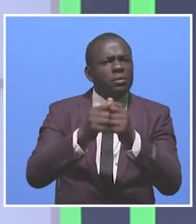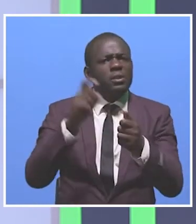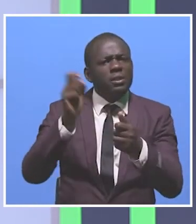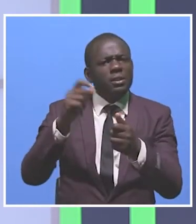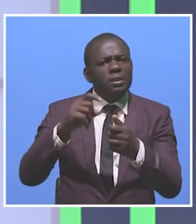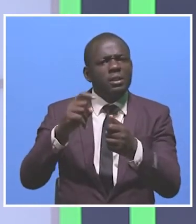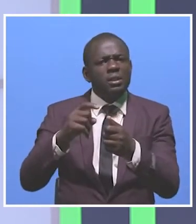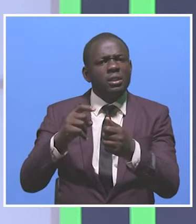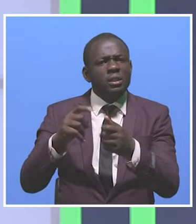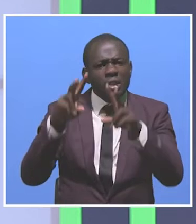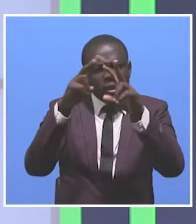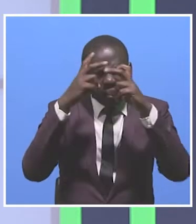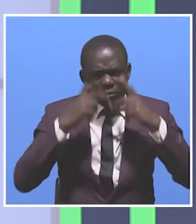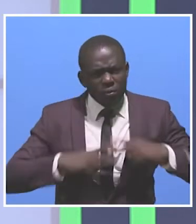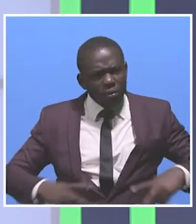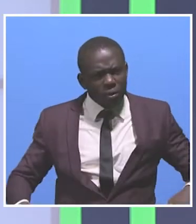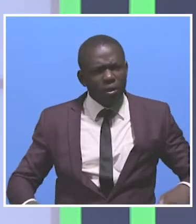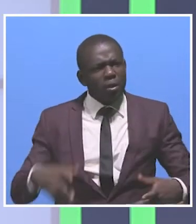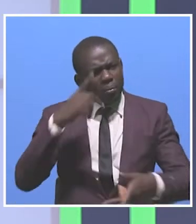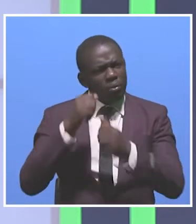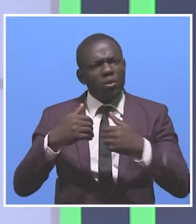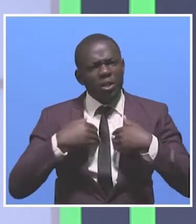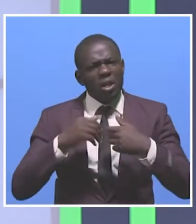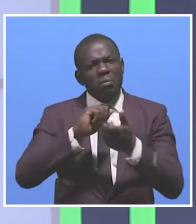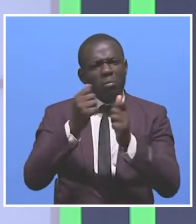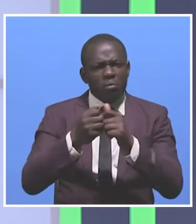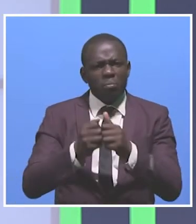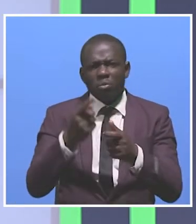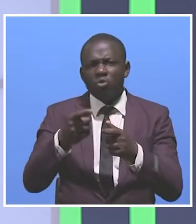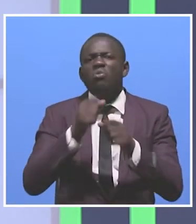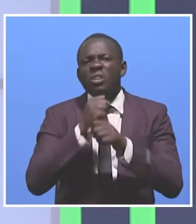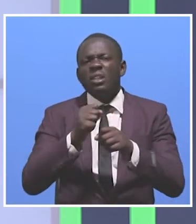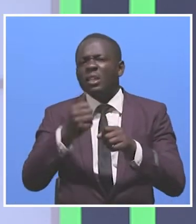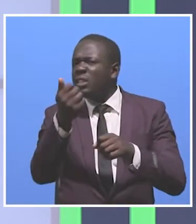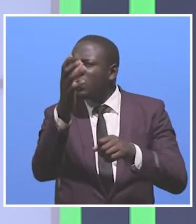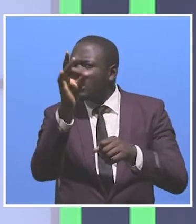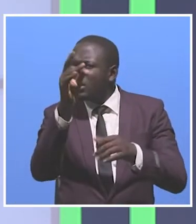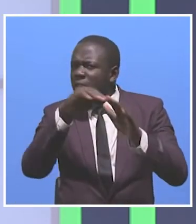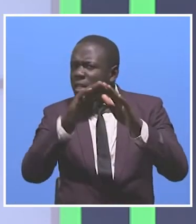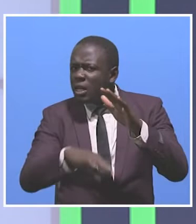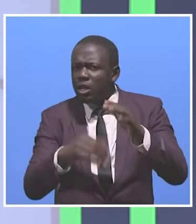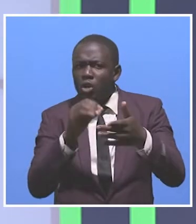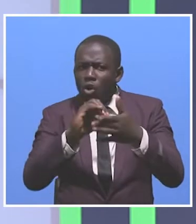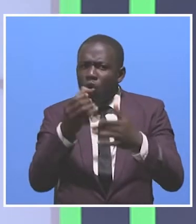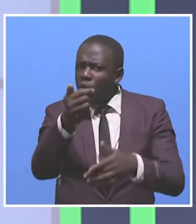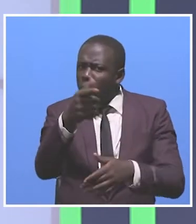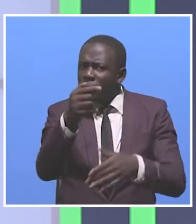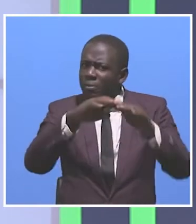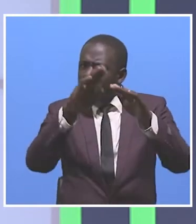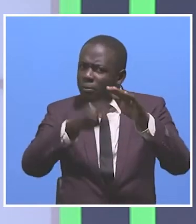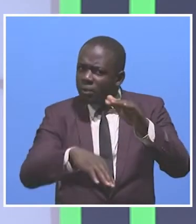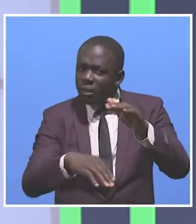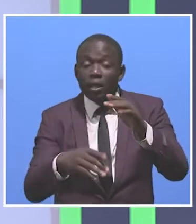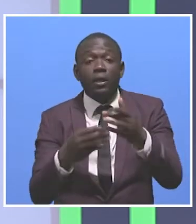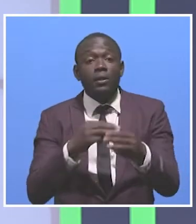for an operation because of the complication. She can't consent because she's below 18 or she's below 21. You understand? A